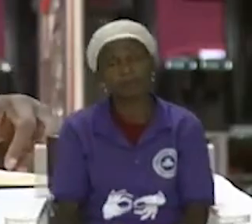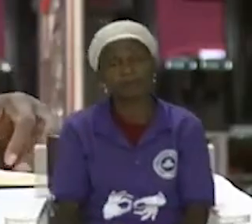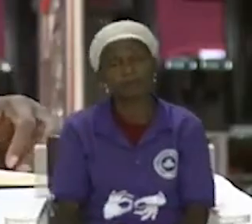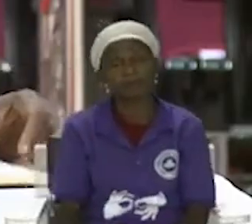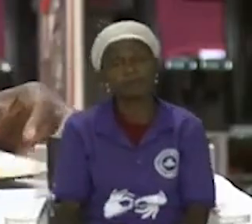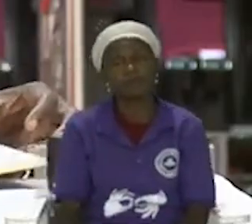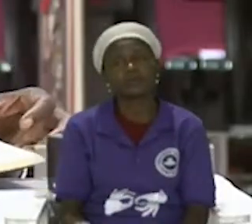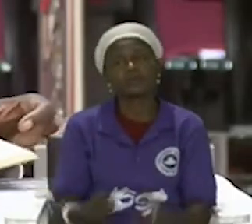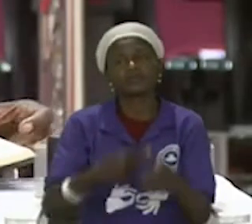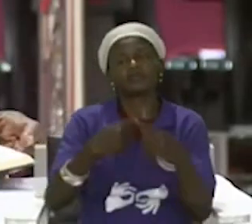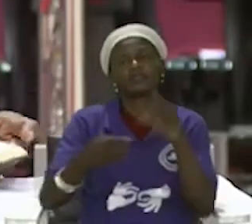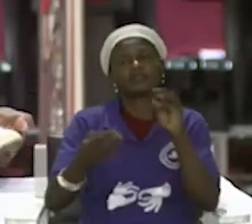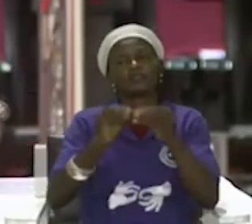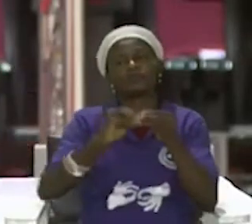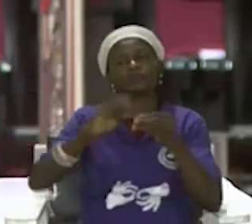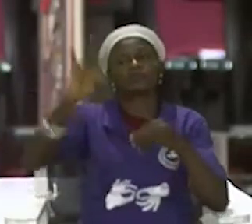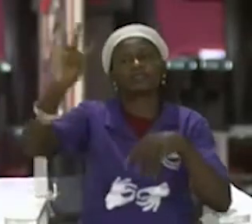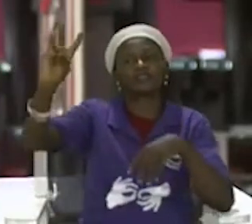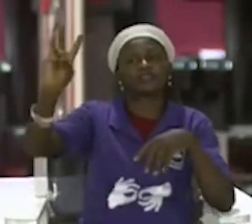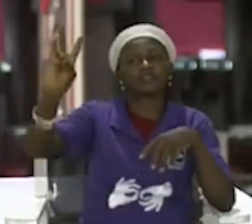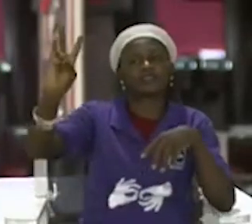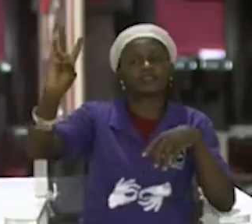And then number seven,